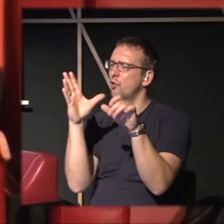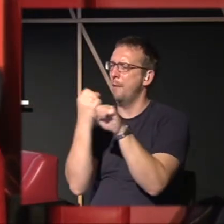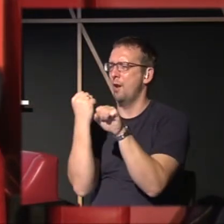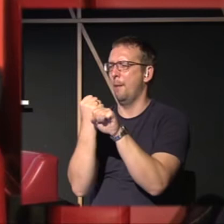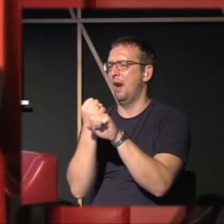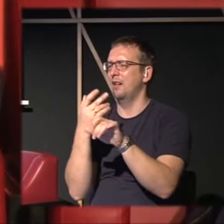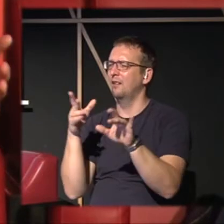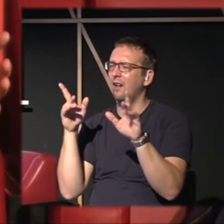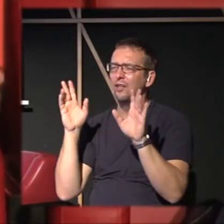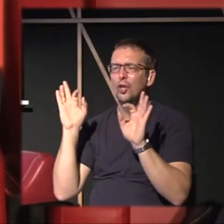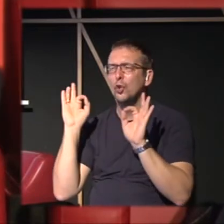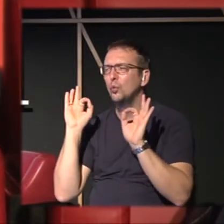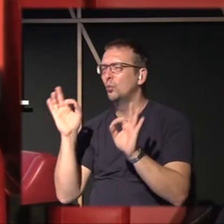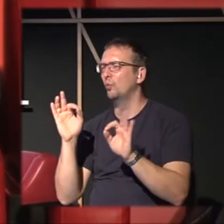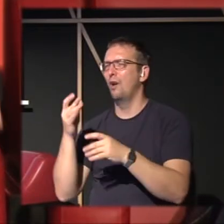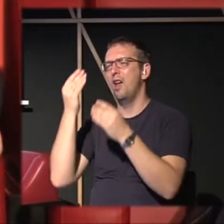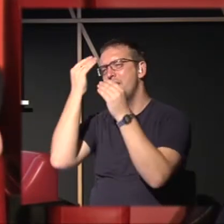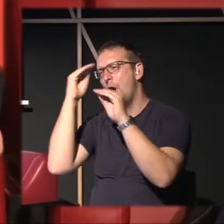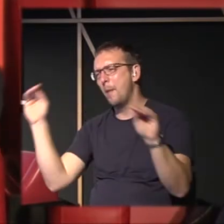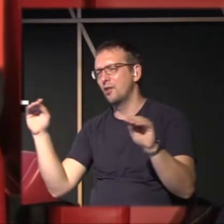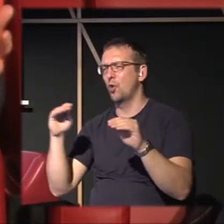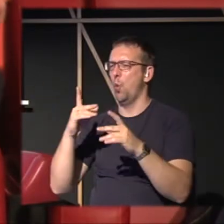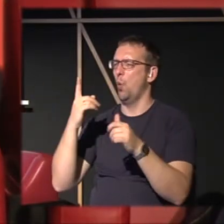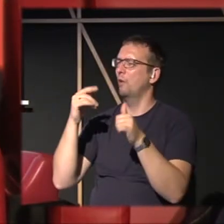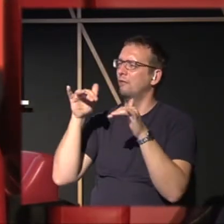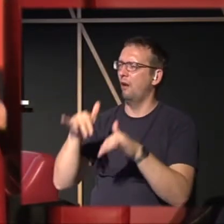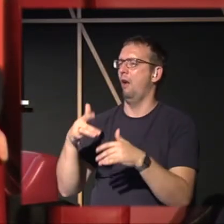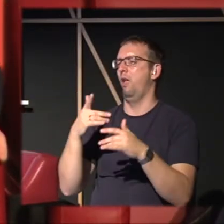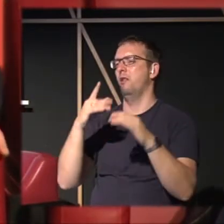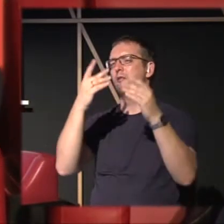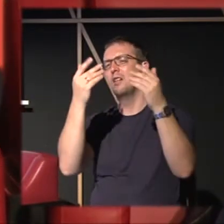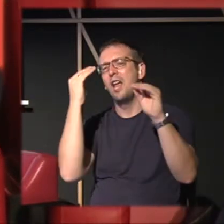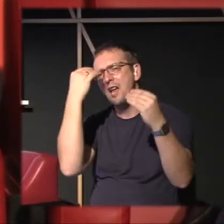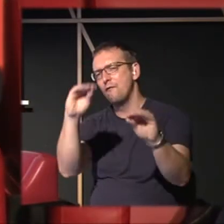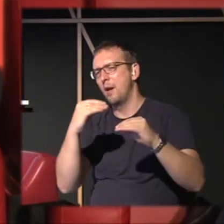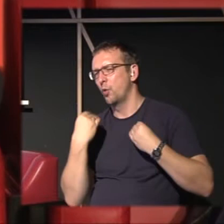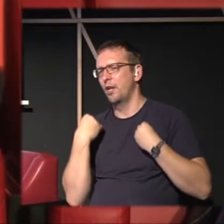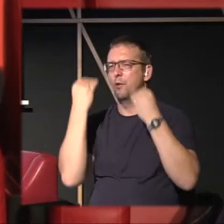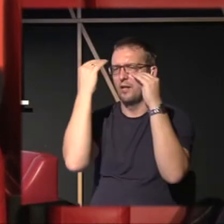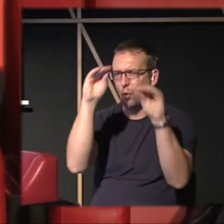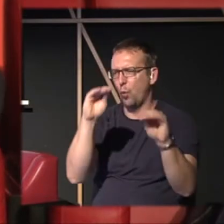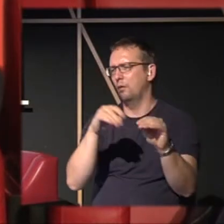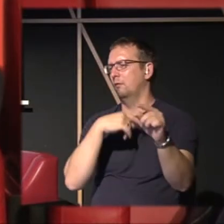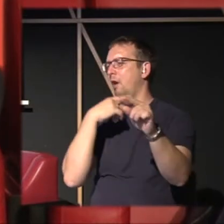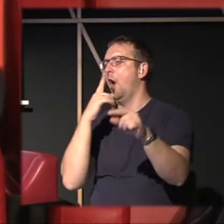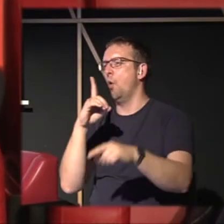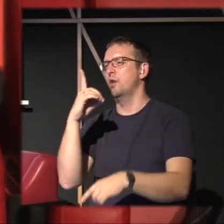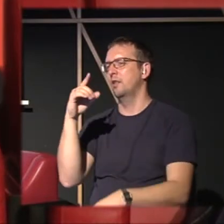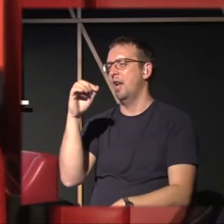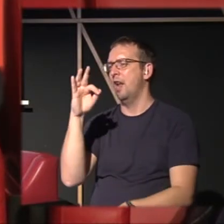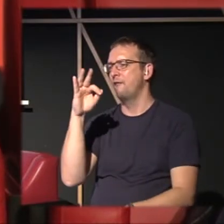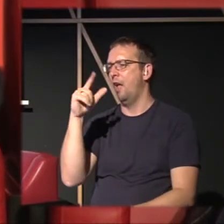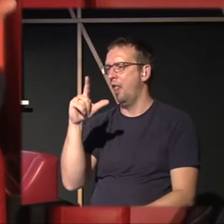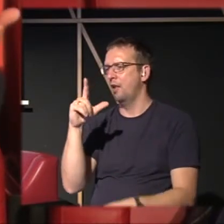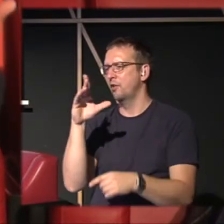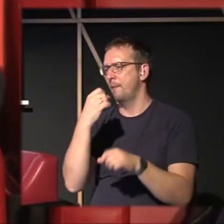quite astounding. We have, I suppose, a good case study, really. We work with the EFL, and the way that the support that they practically do it, they